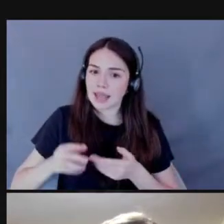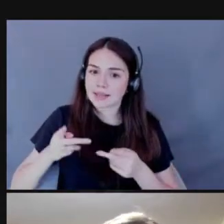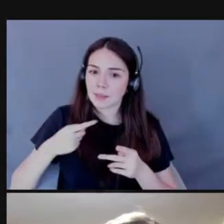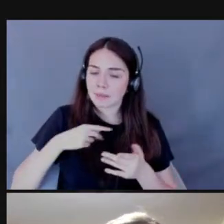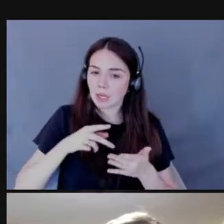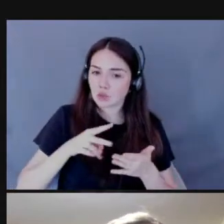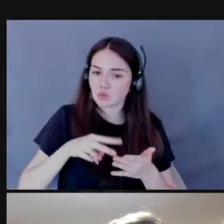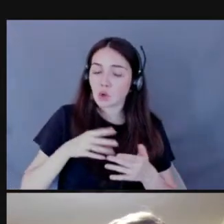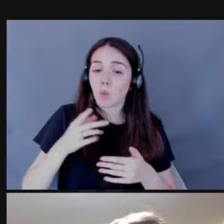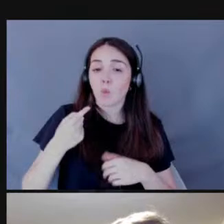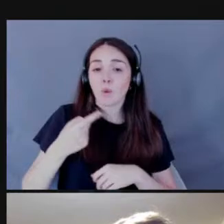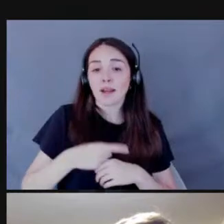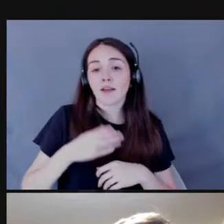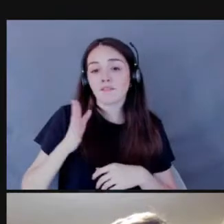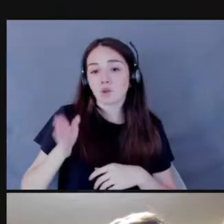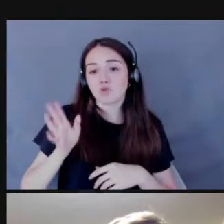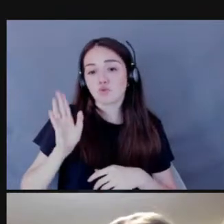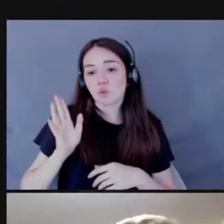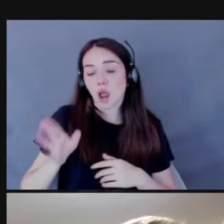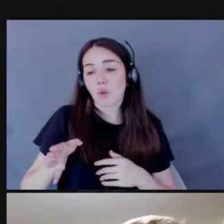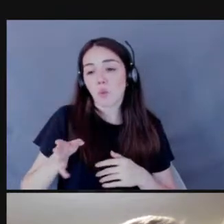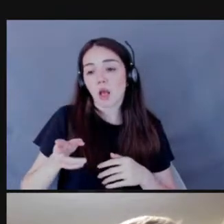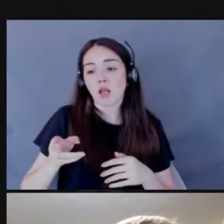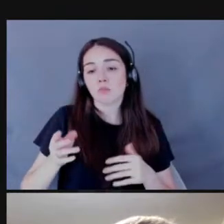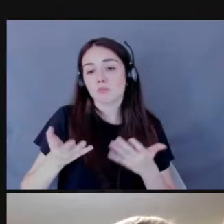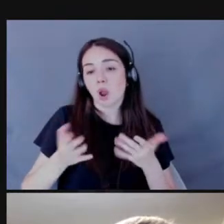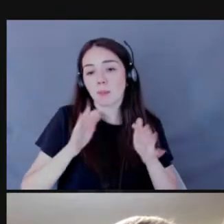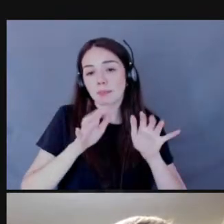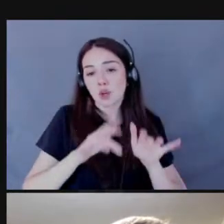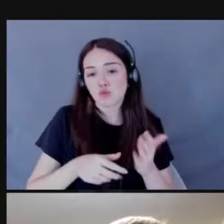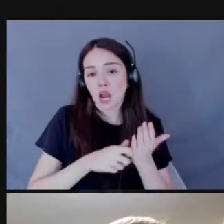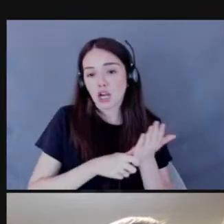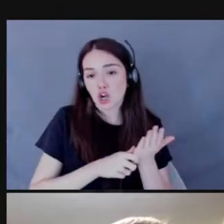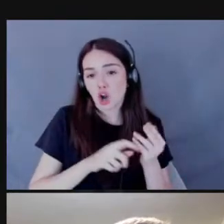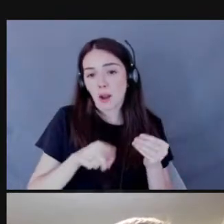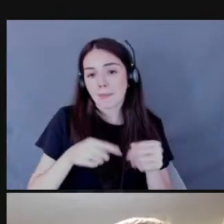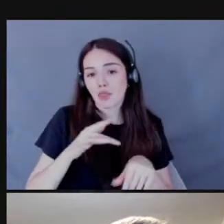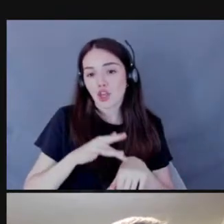article about the earliest stages of tourism in Maryland.